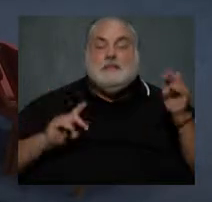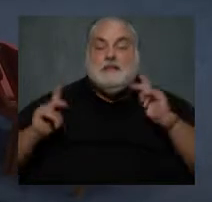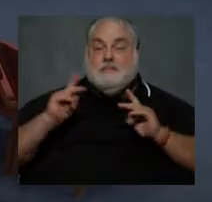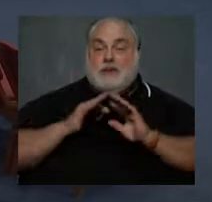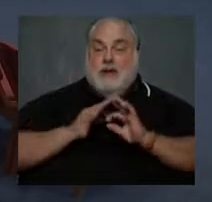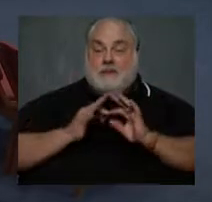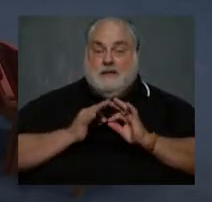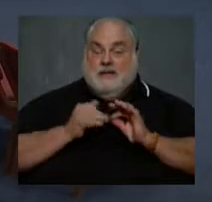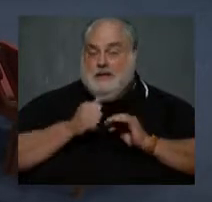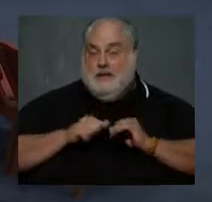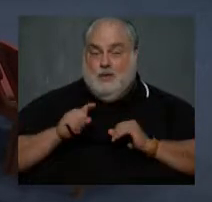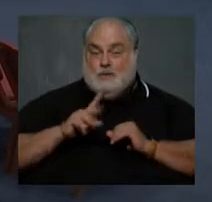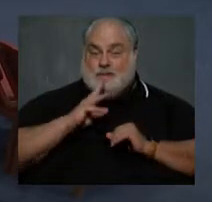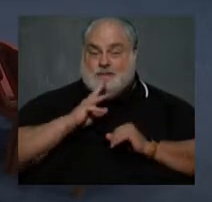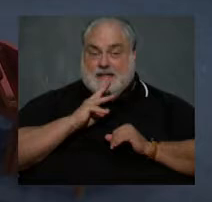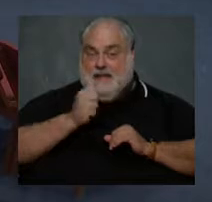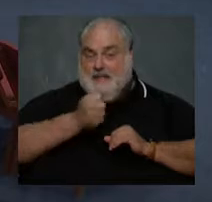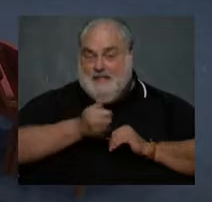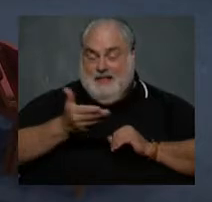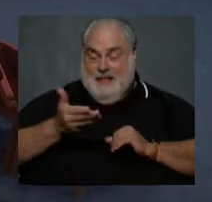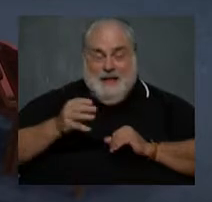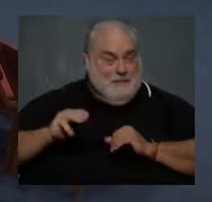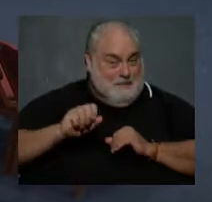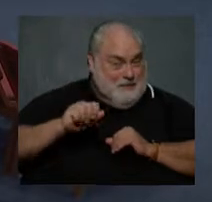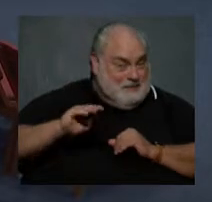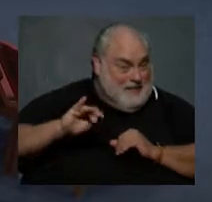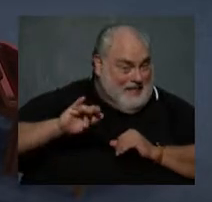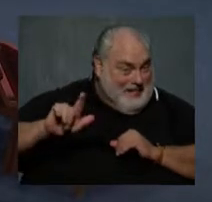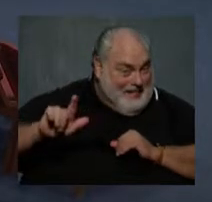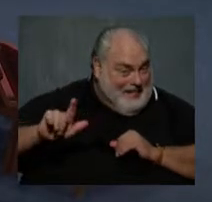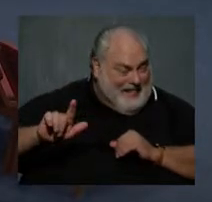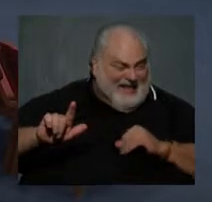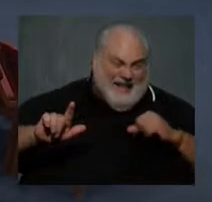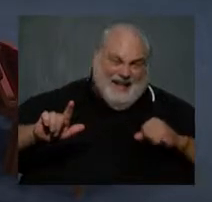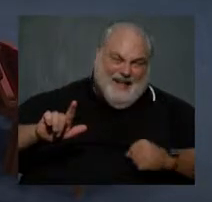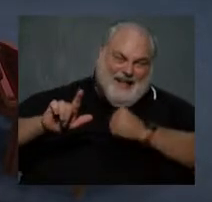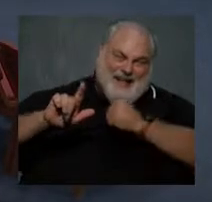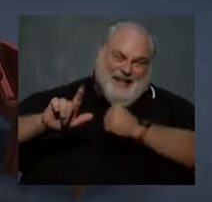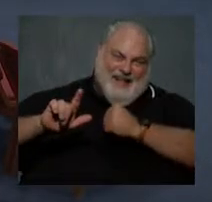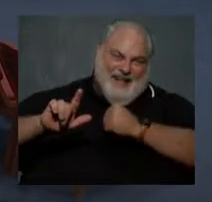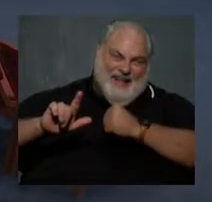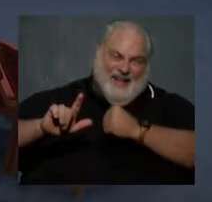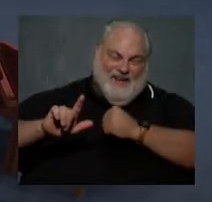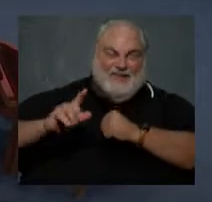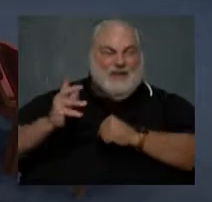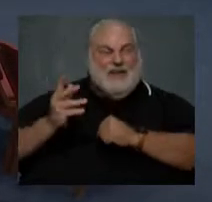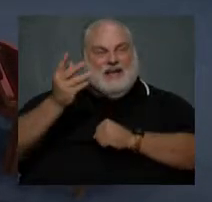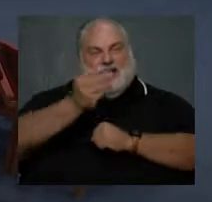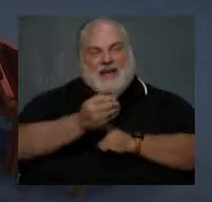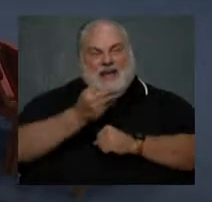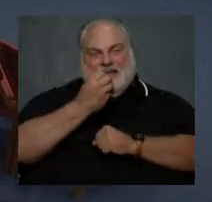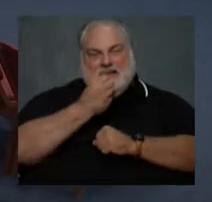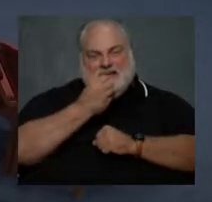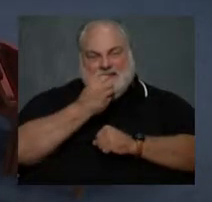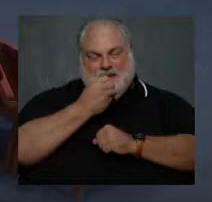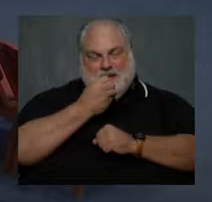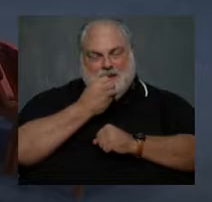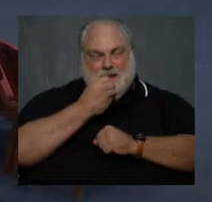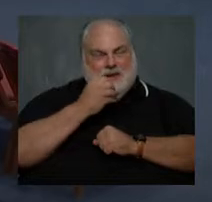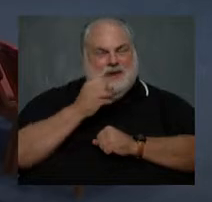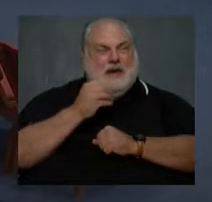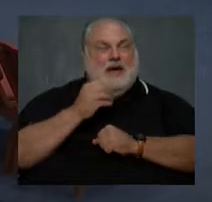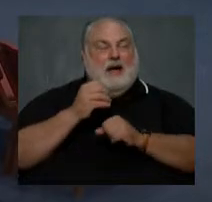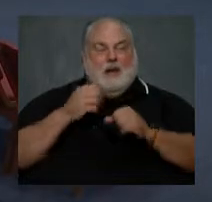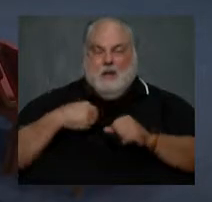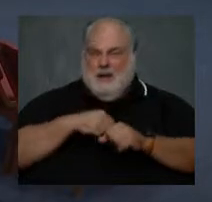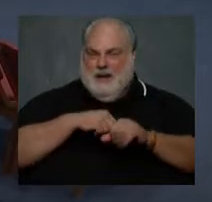Citizens communication. Anyone like to say anything, Ms. Bell? Oh, you can get to dinner with the family, and